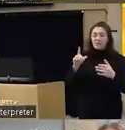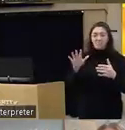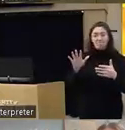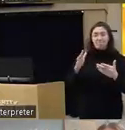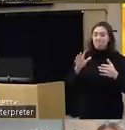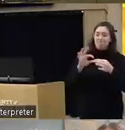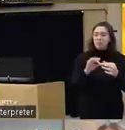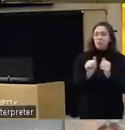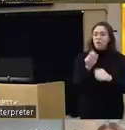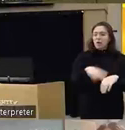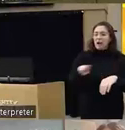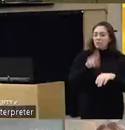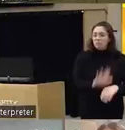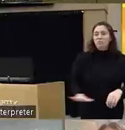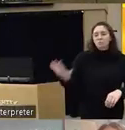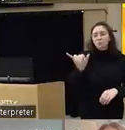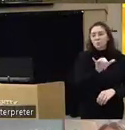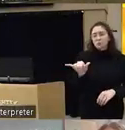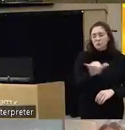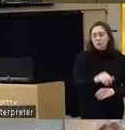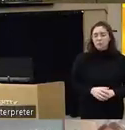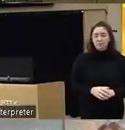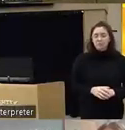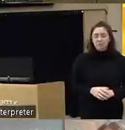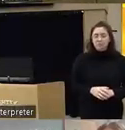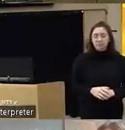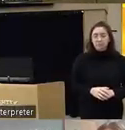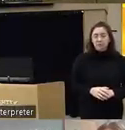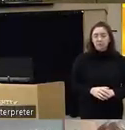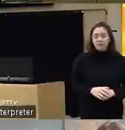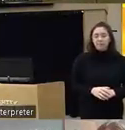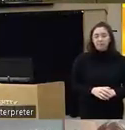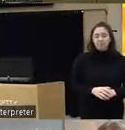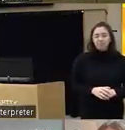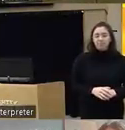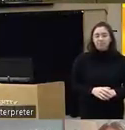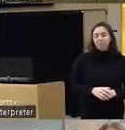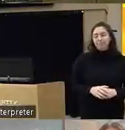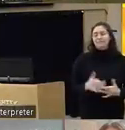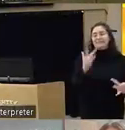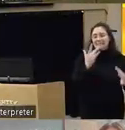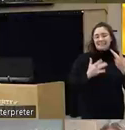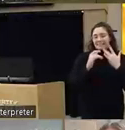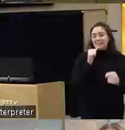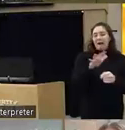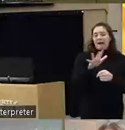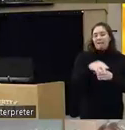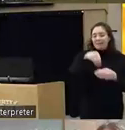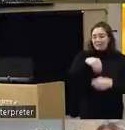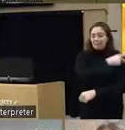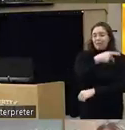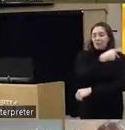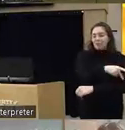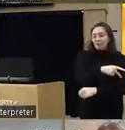The idea is that we have a lot of emergency room psychiatry care, and patients are